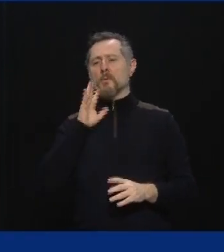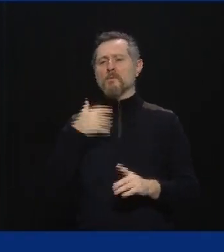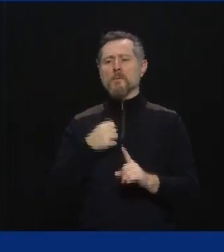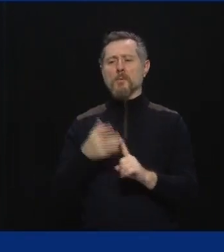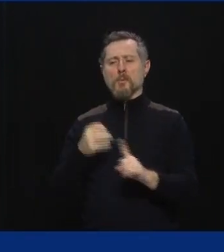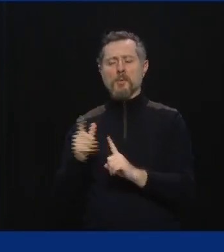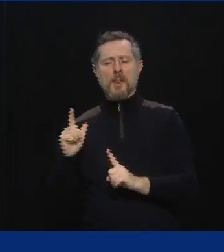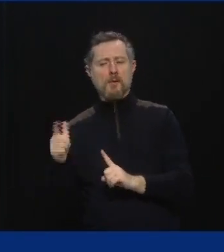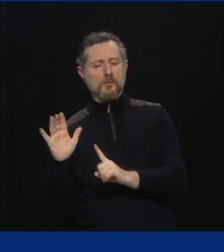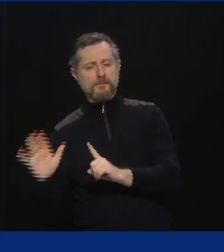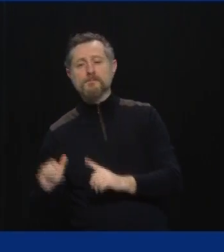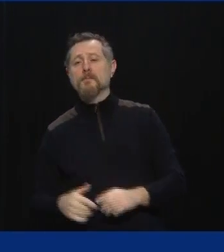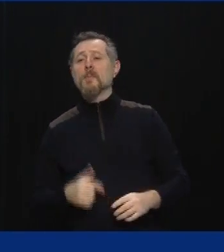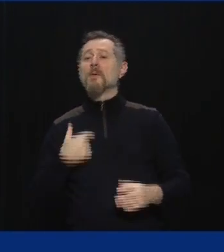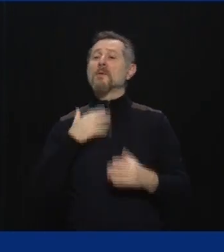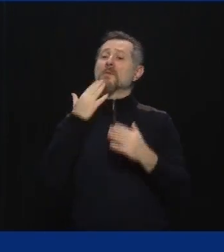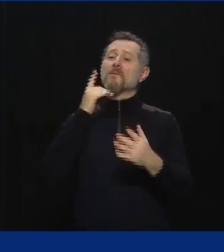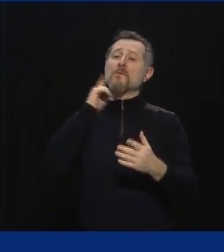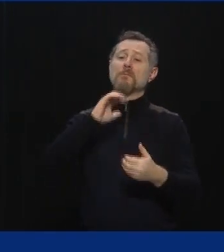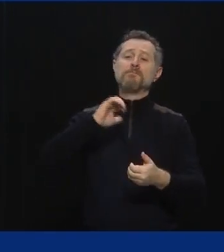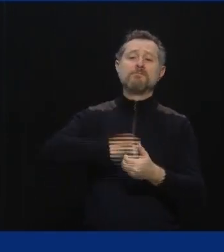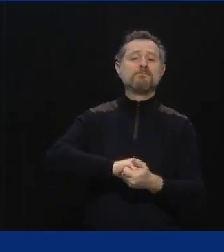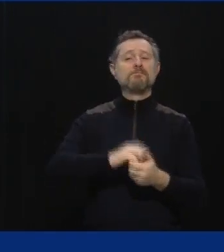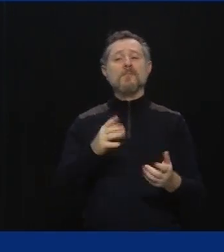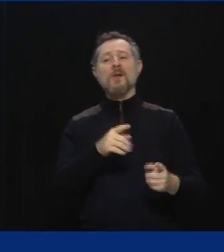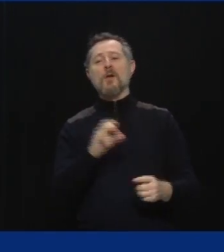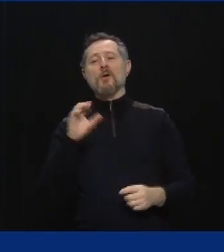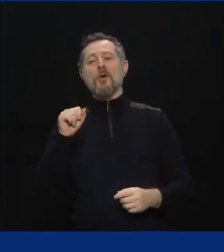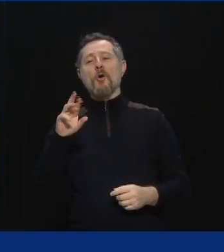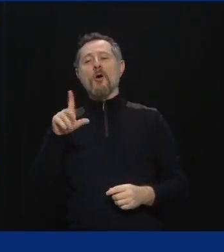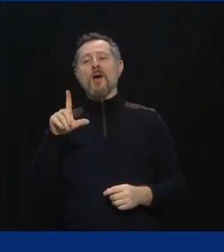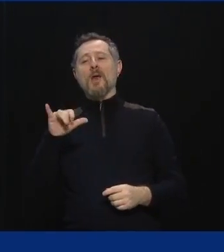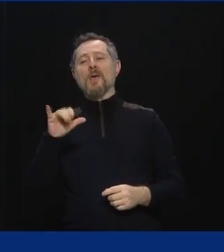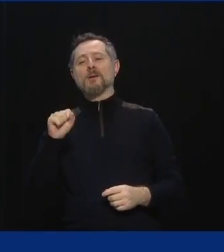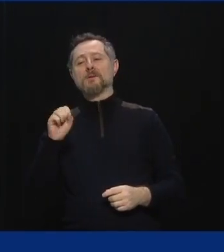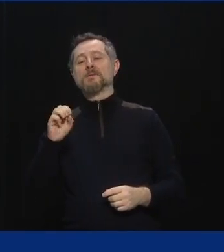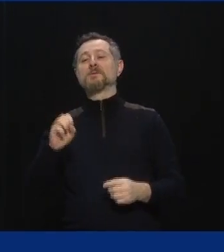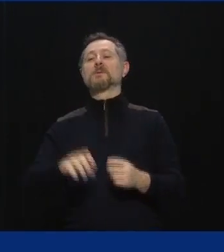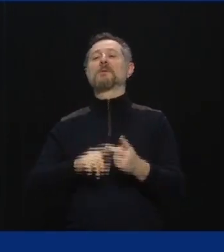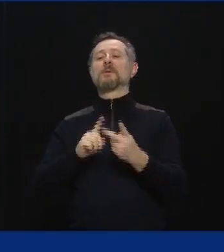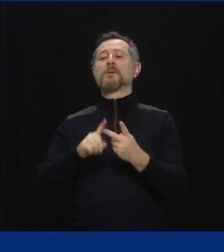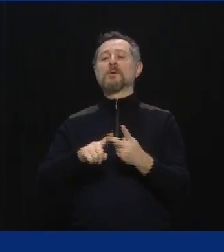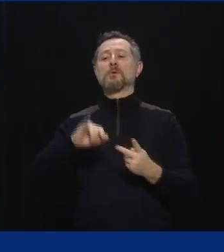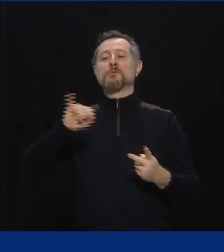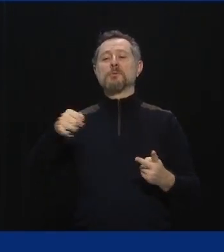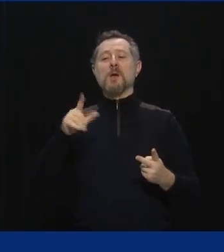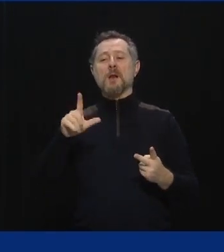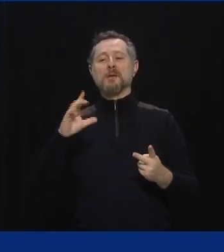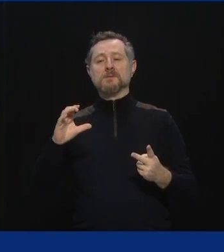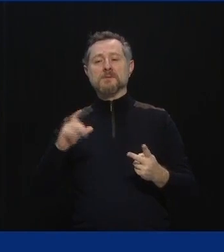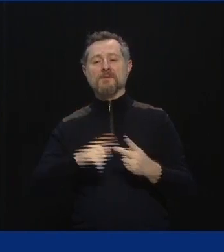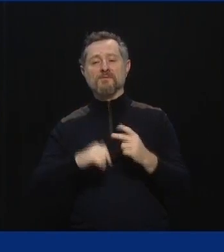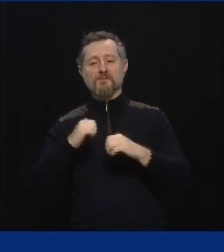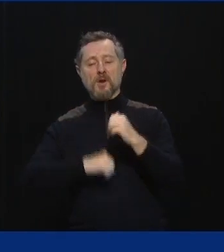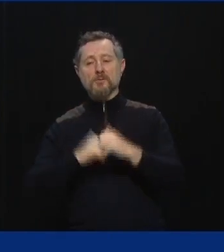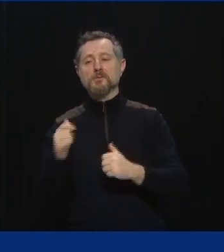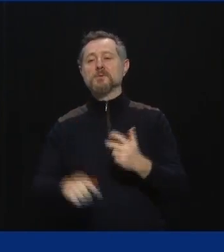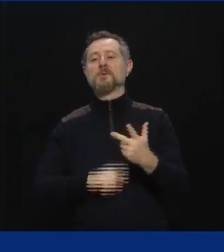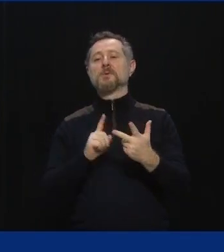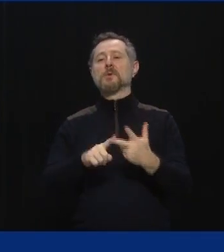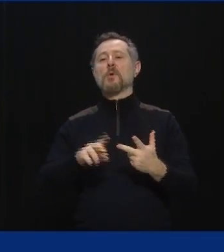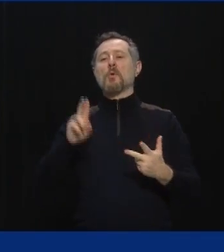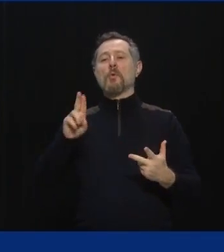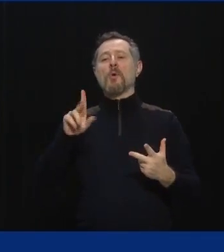to thank our partners at Carlisle, at JLC Infrastructure, and ULICO, who are our partners in the Terminal One project that